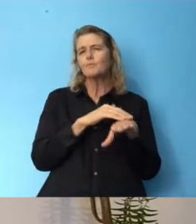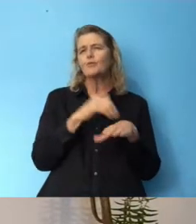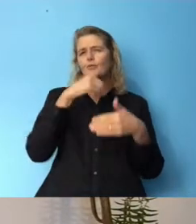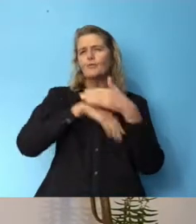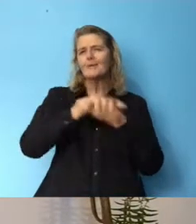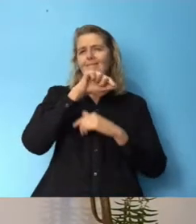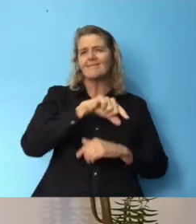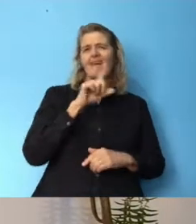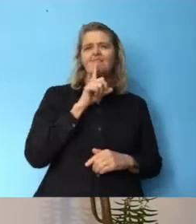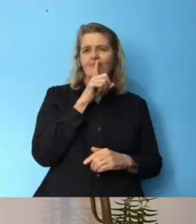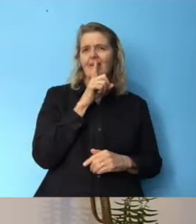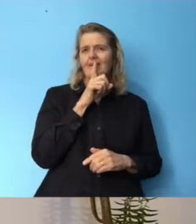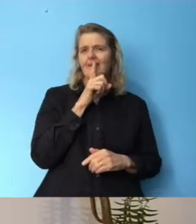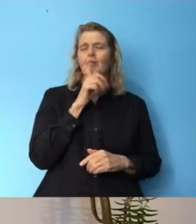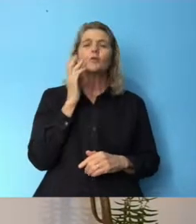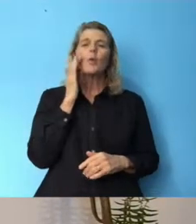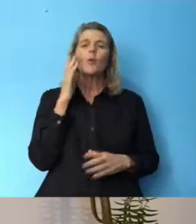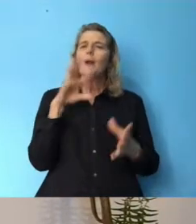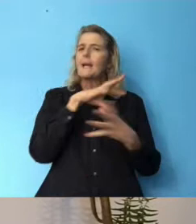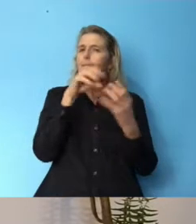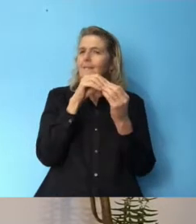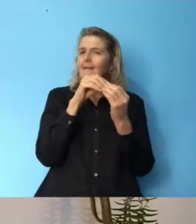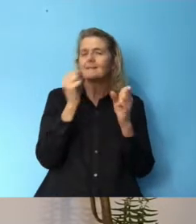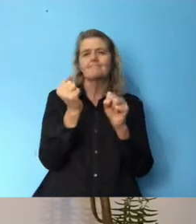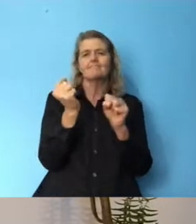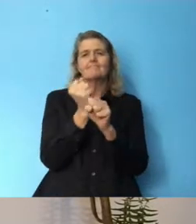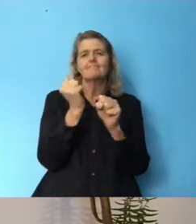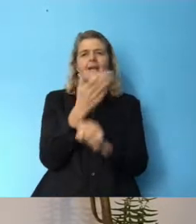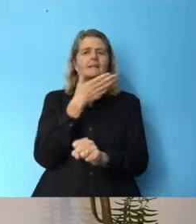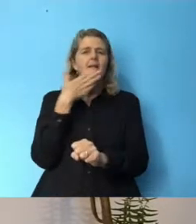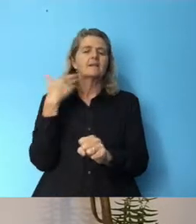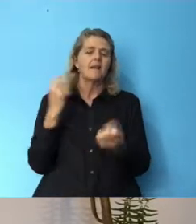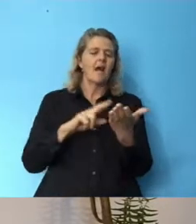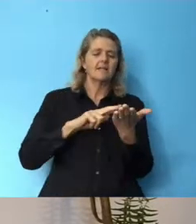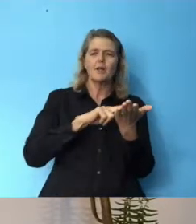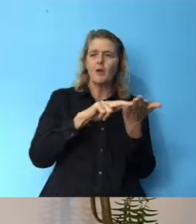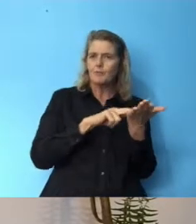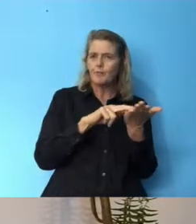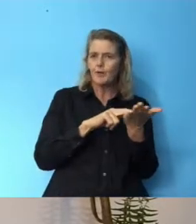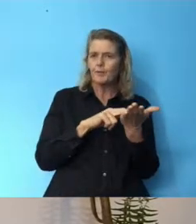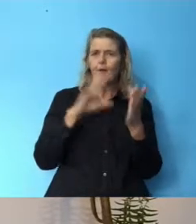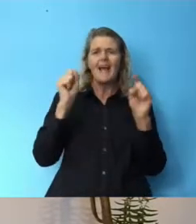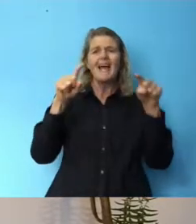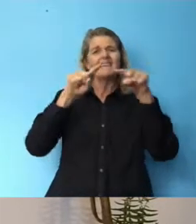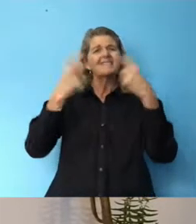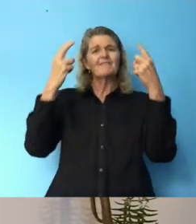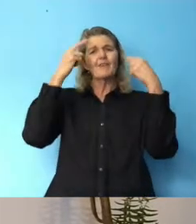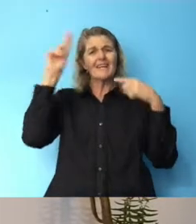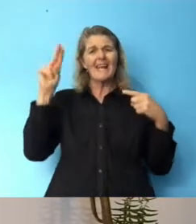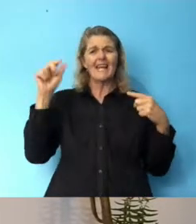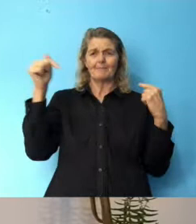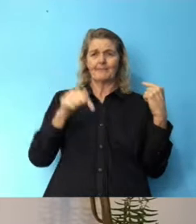through, actually makes a lot nicer purples. And usually that's called like a quinacridone magenta or a alizarin